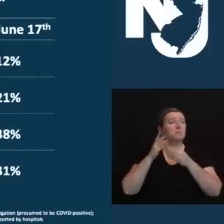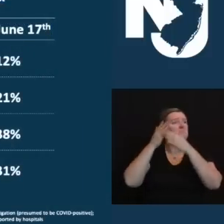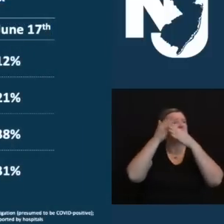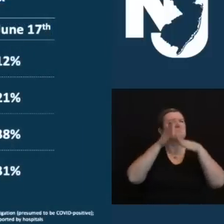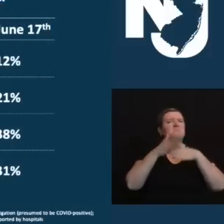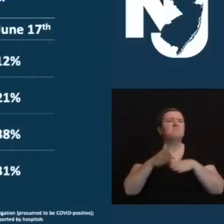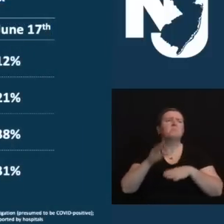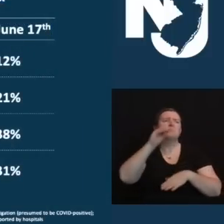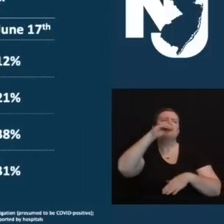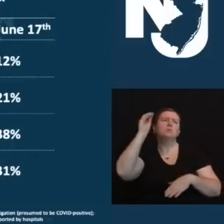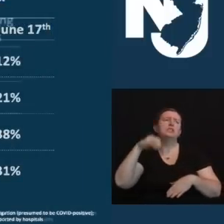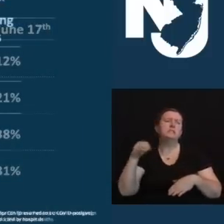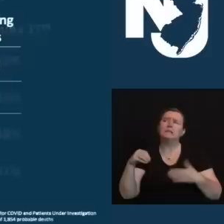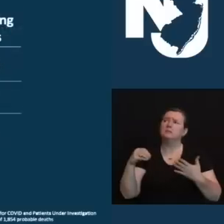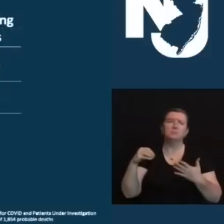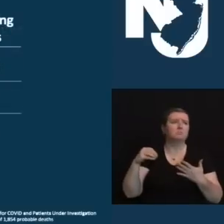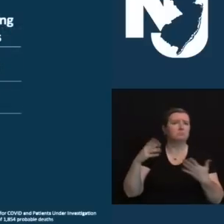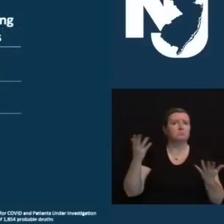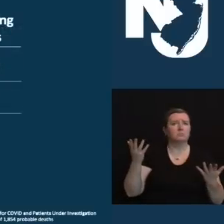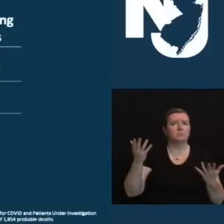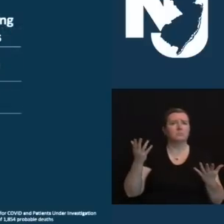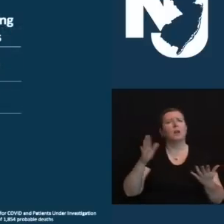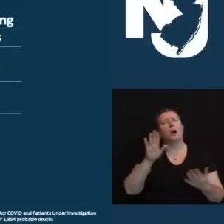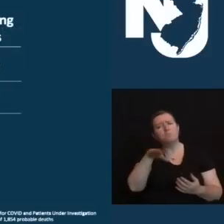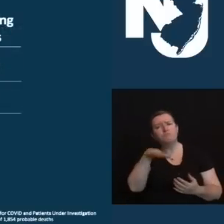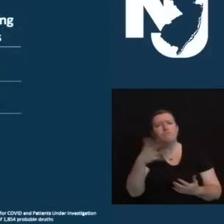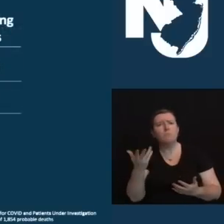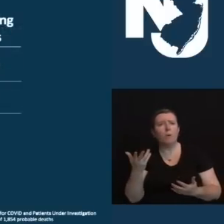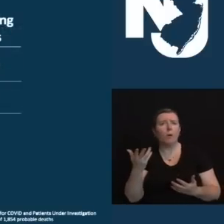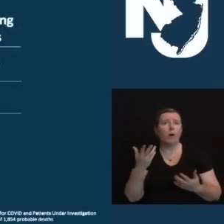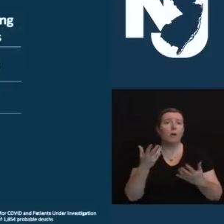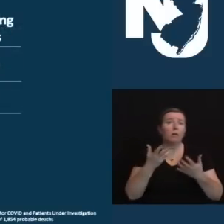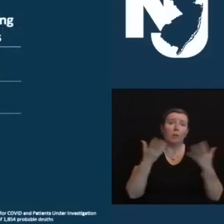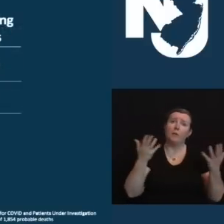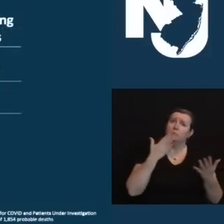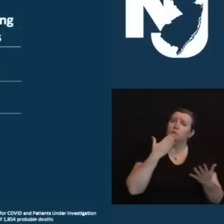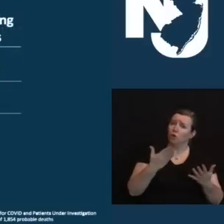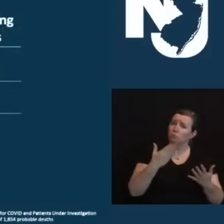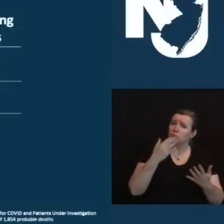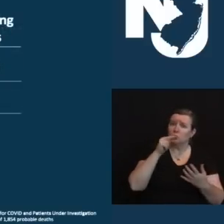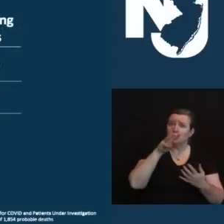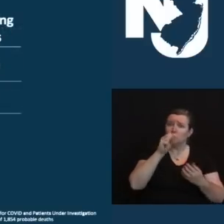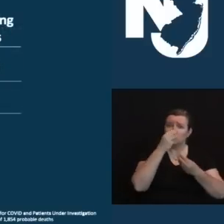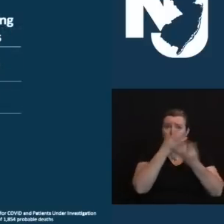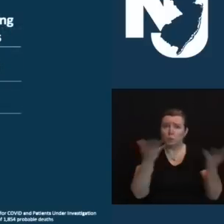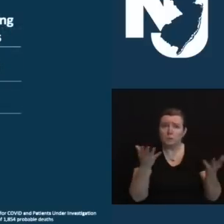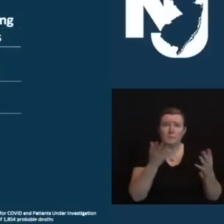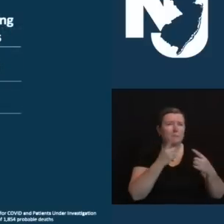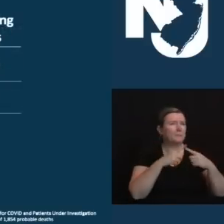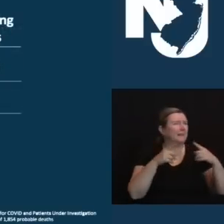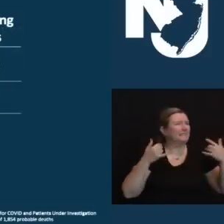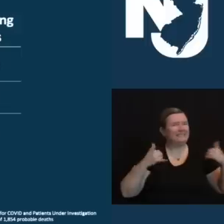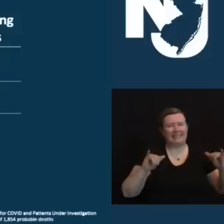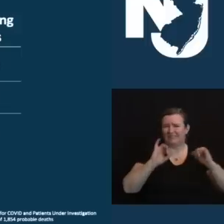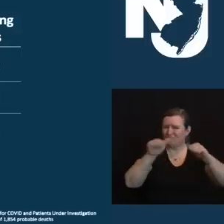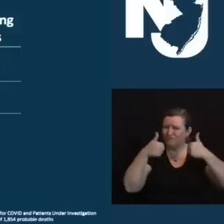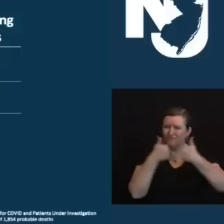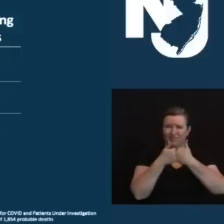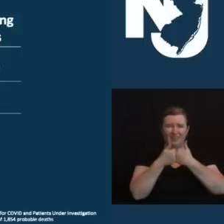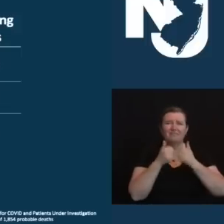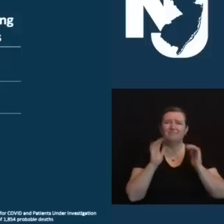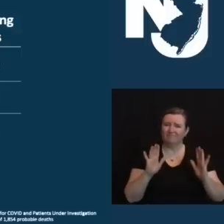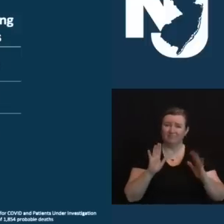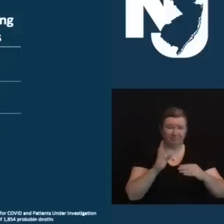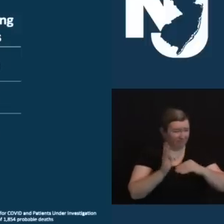overall trends. But even though we have lots of positive data to see, we know we still have challenges ahead. We need to improve our